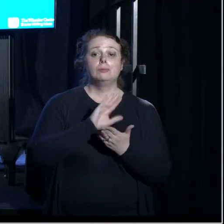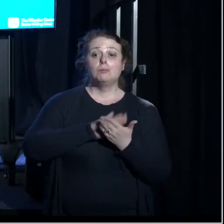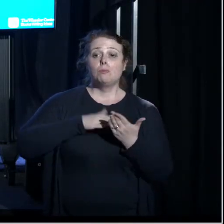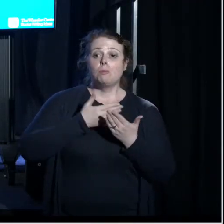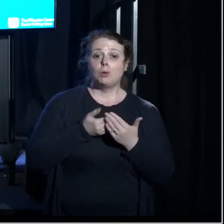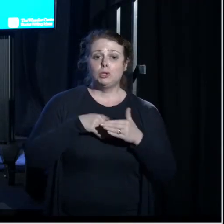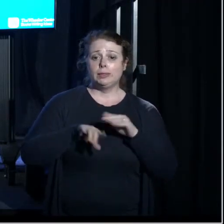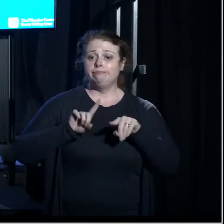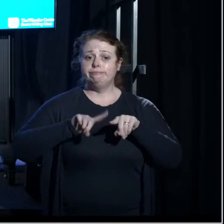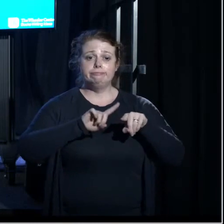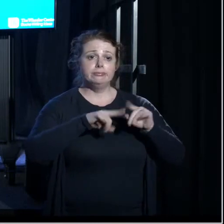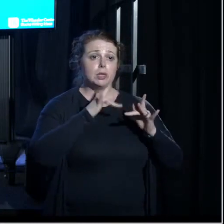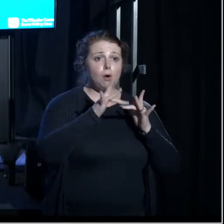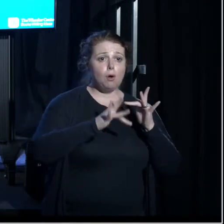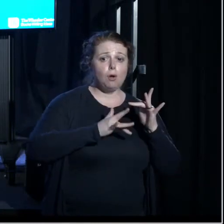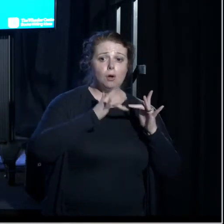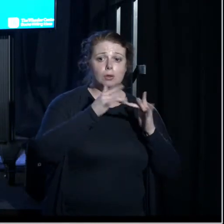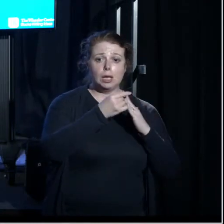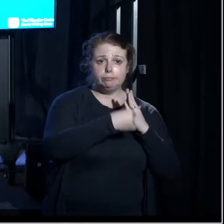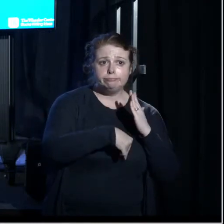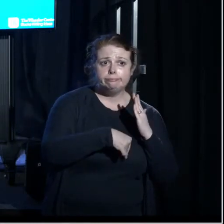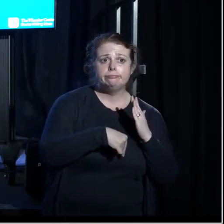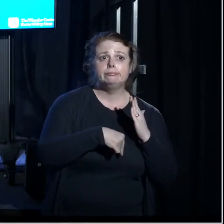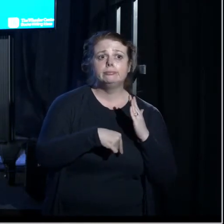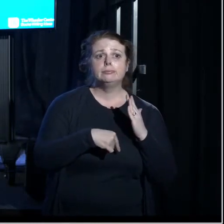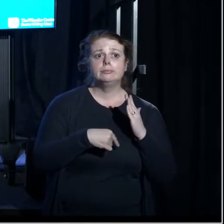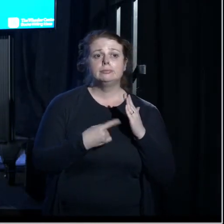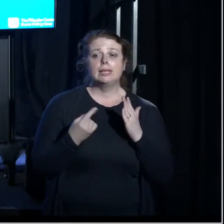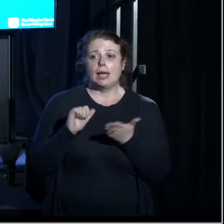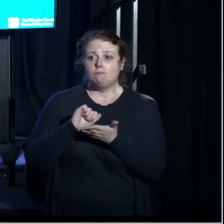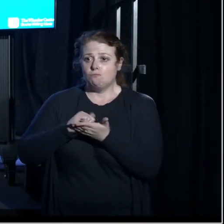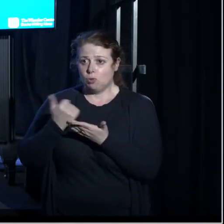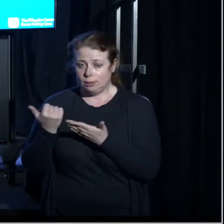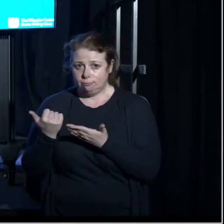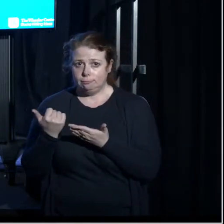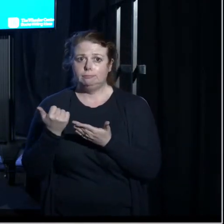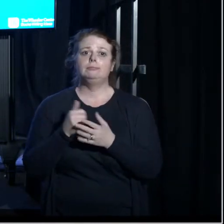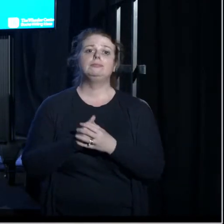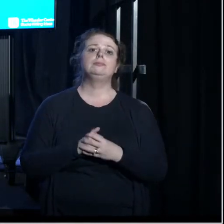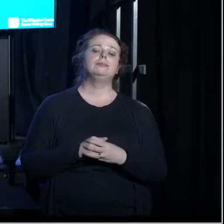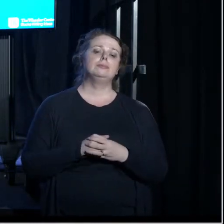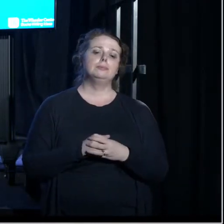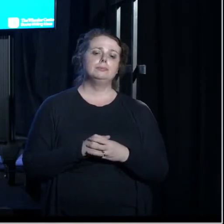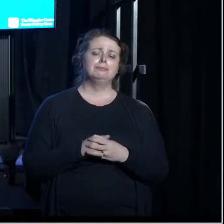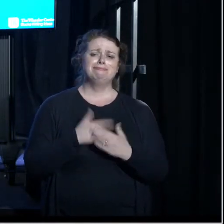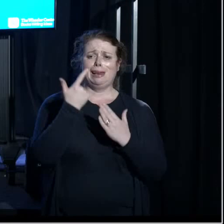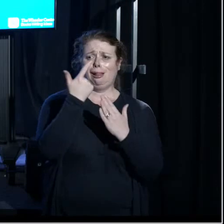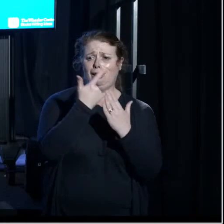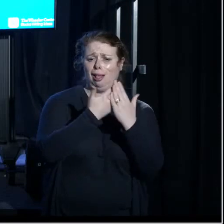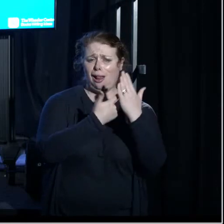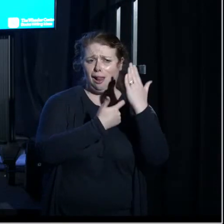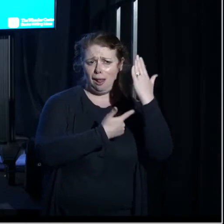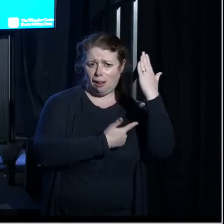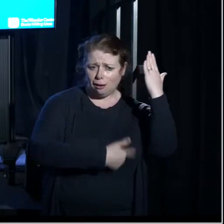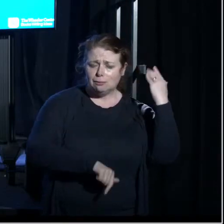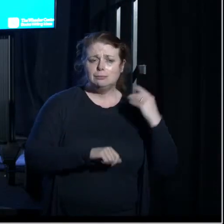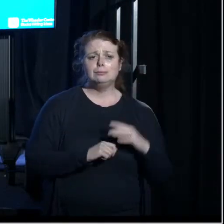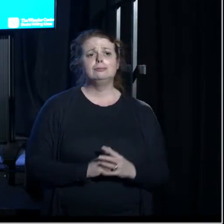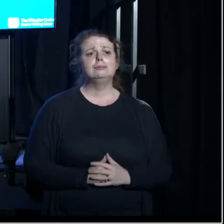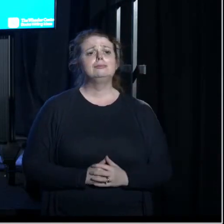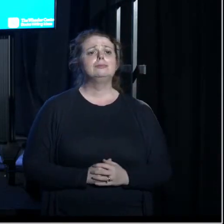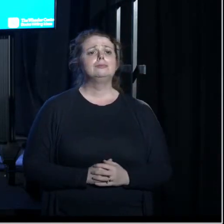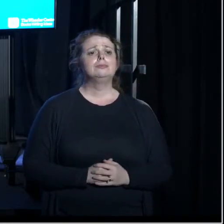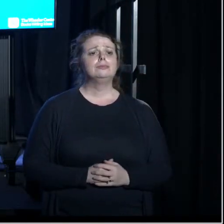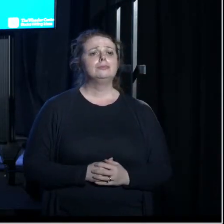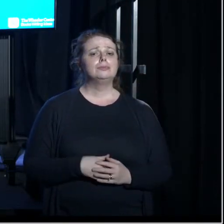a range of online and print publications. The list is long. And I also want to make